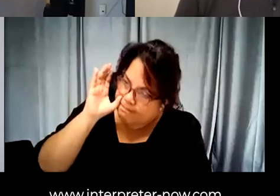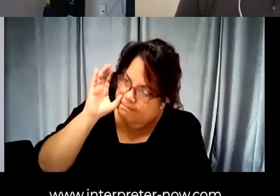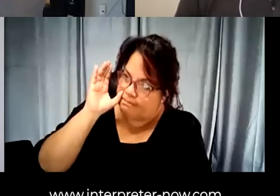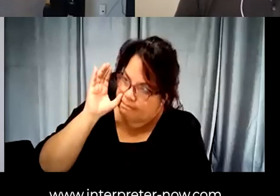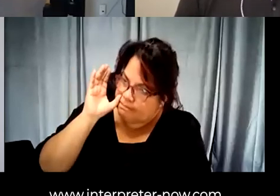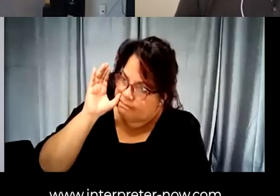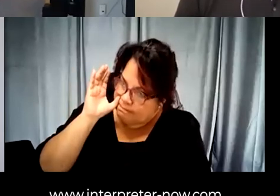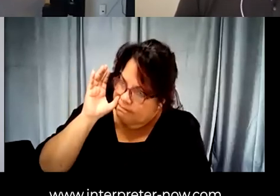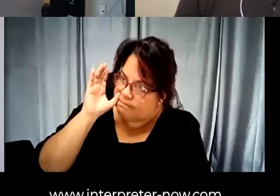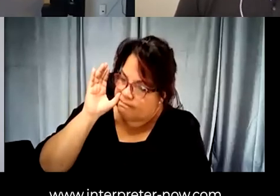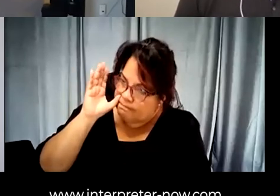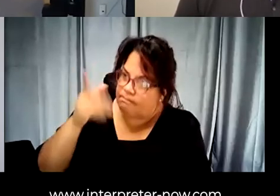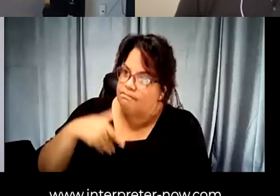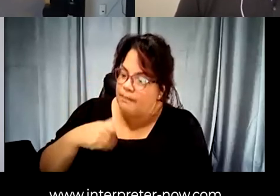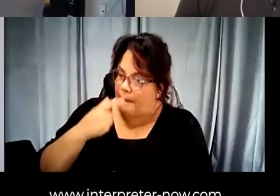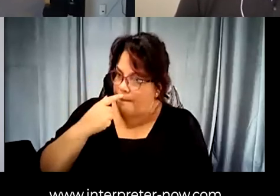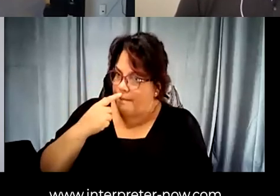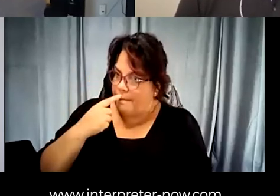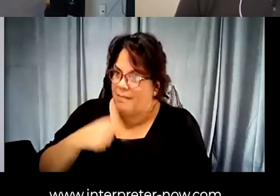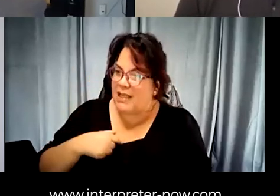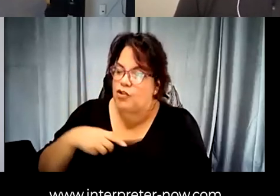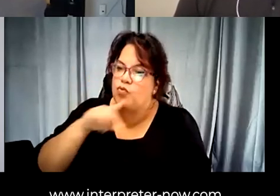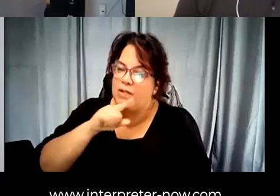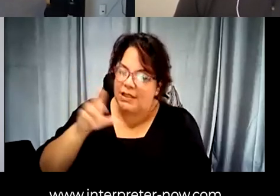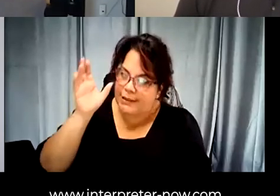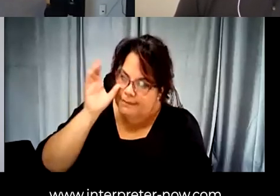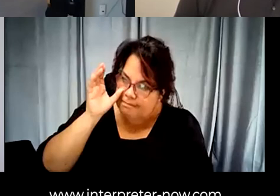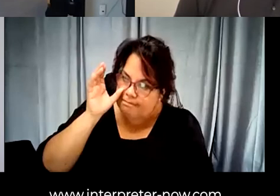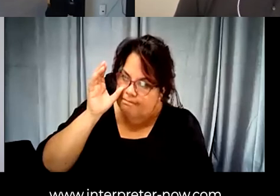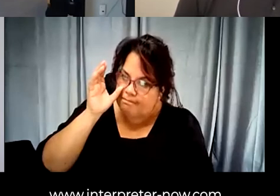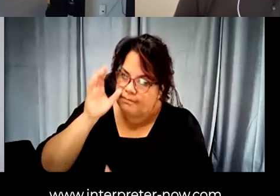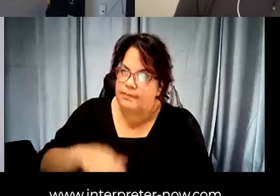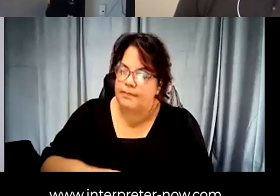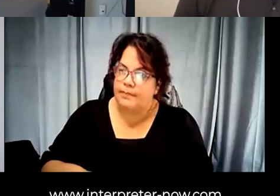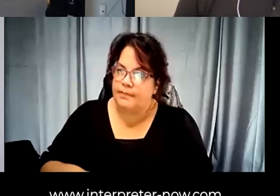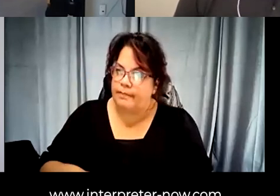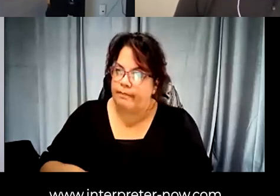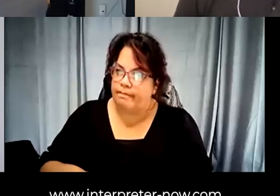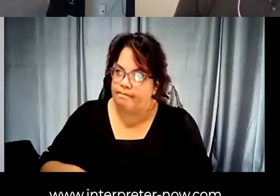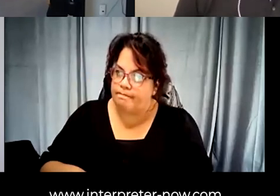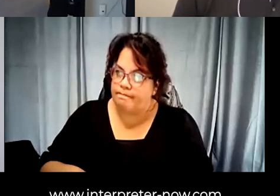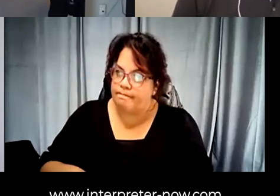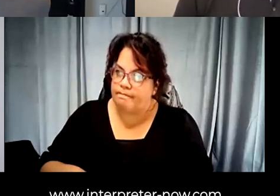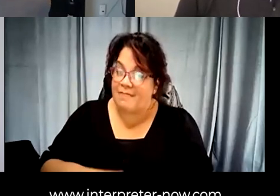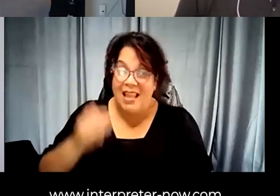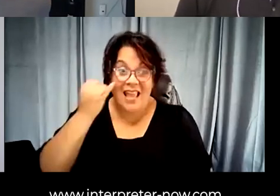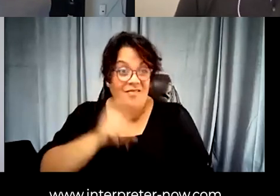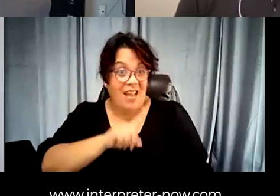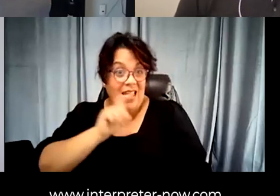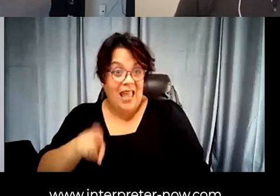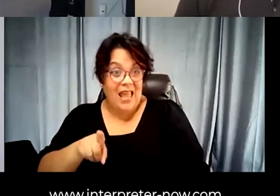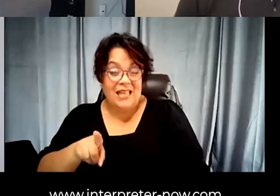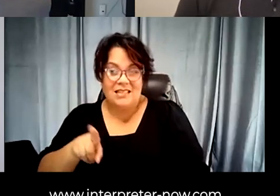present to hear me, and listen to me. And if I asked for